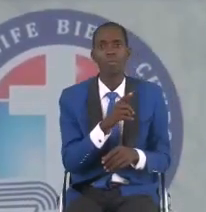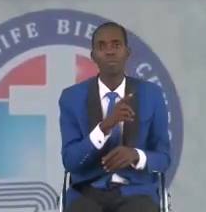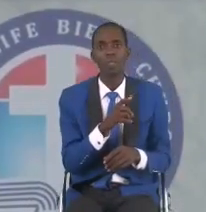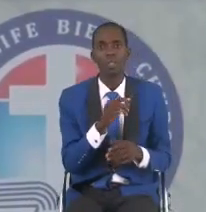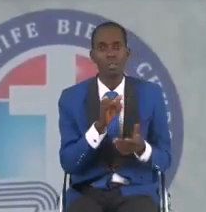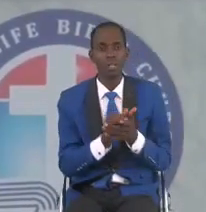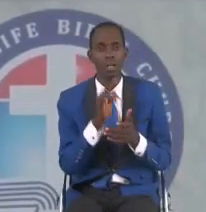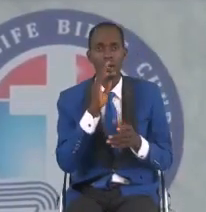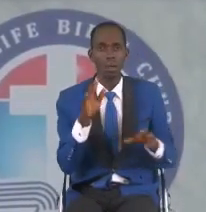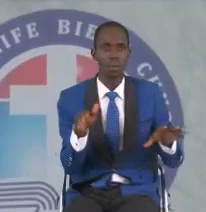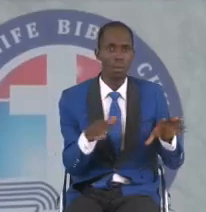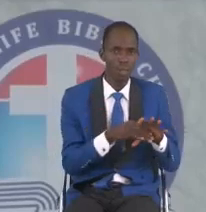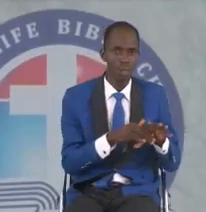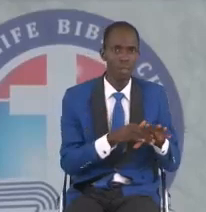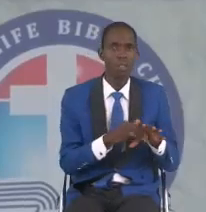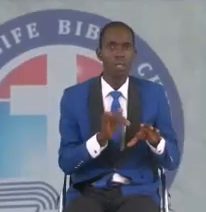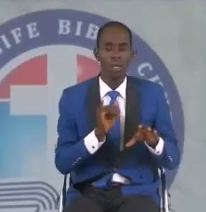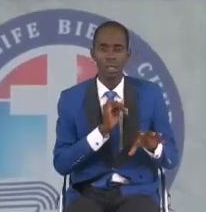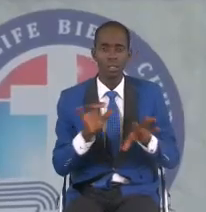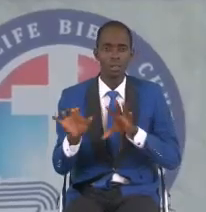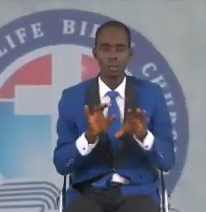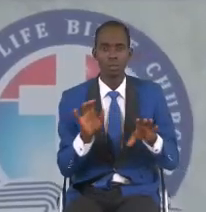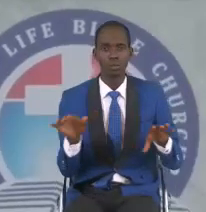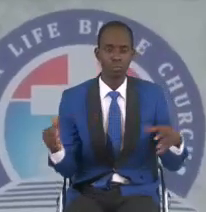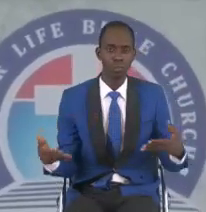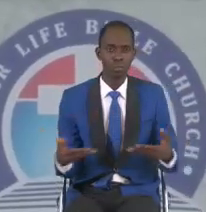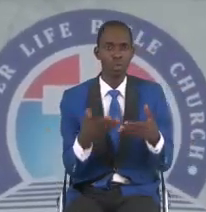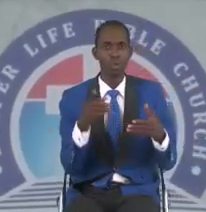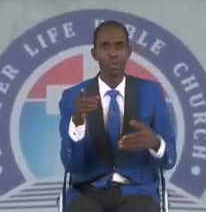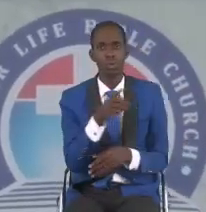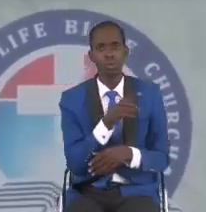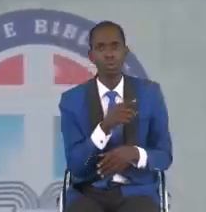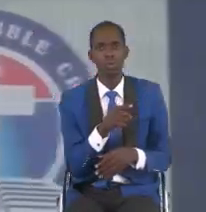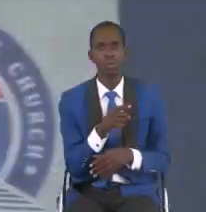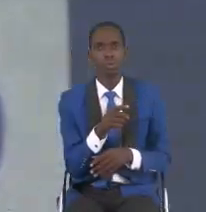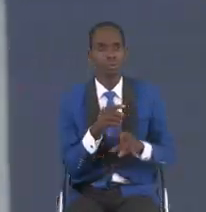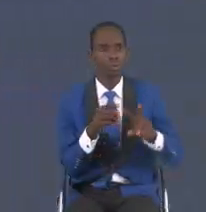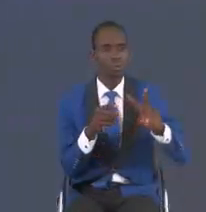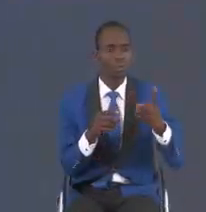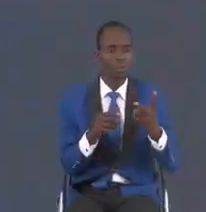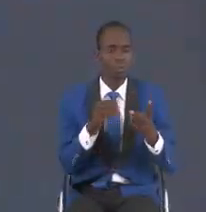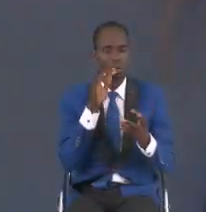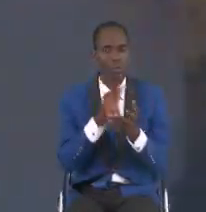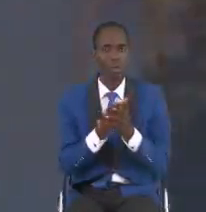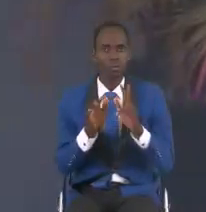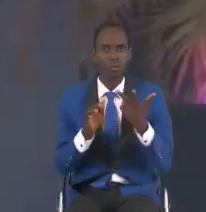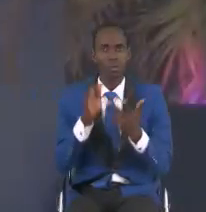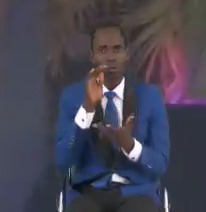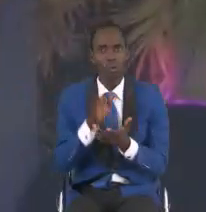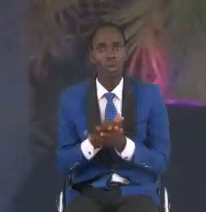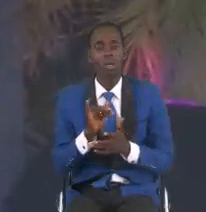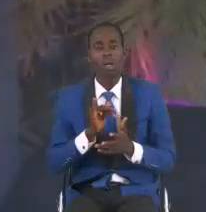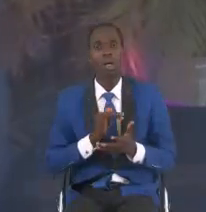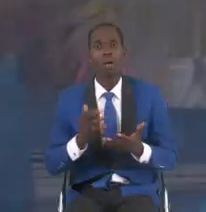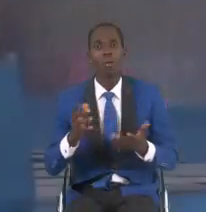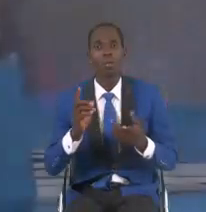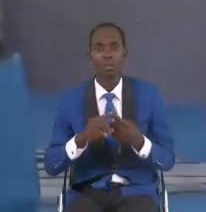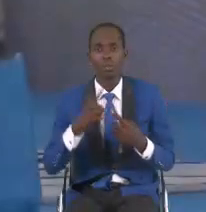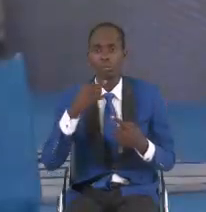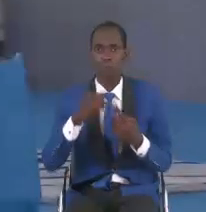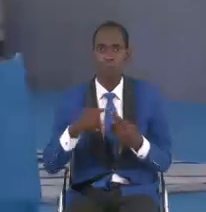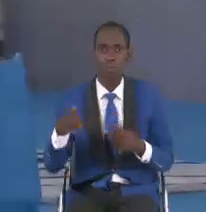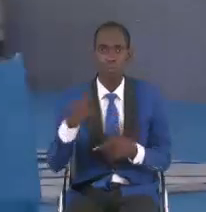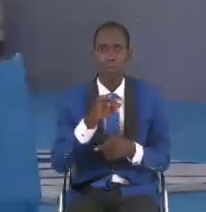married, I've conducted a wedding for you, second wife, third wife, I want to tell you, I